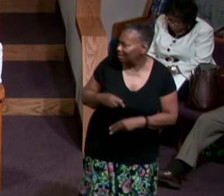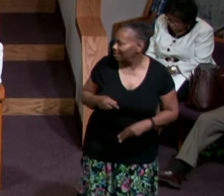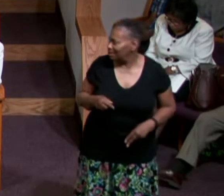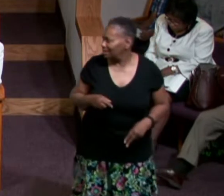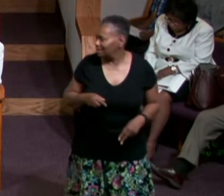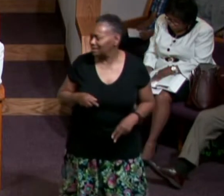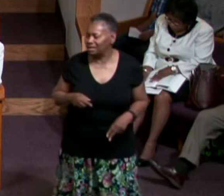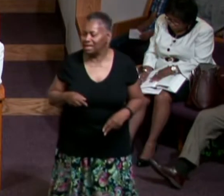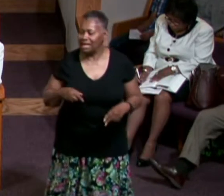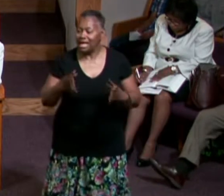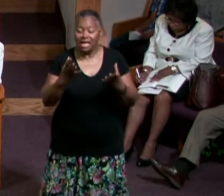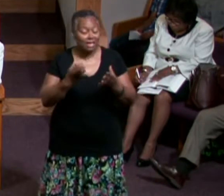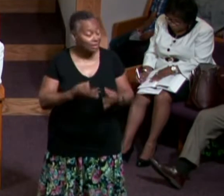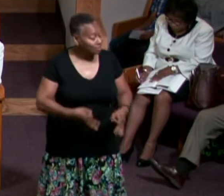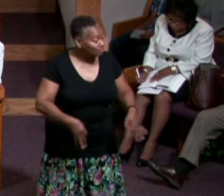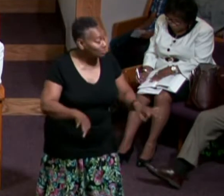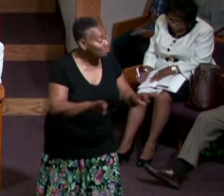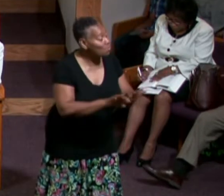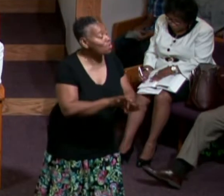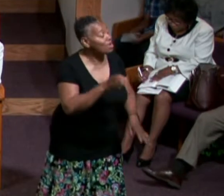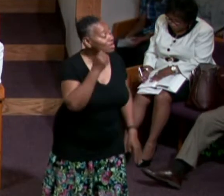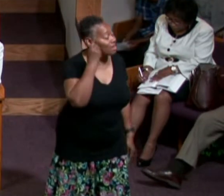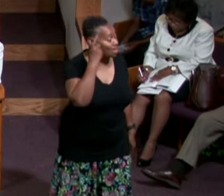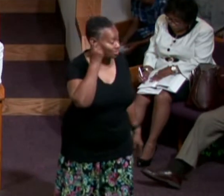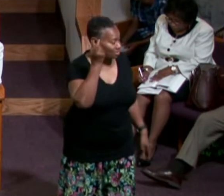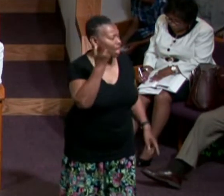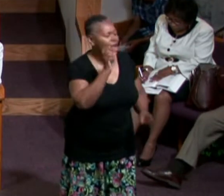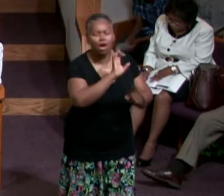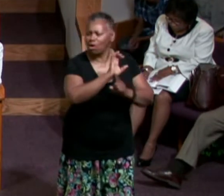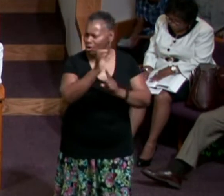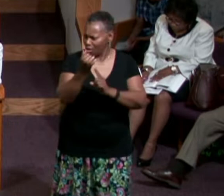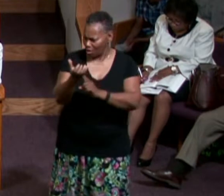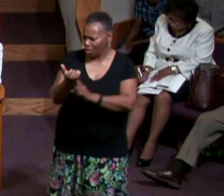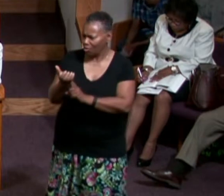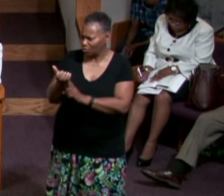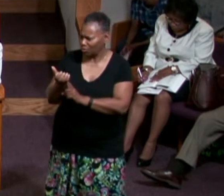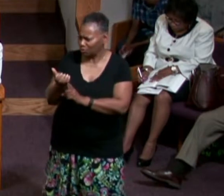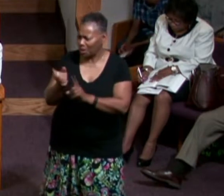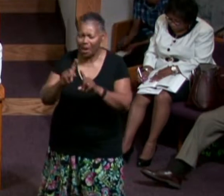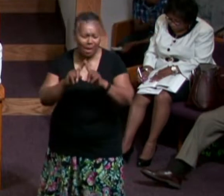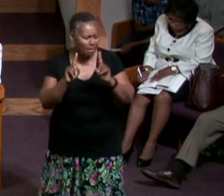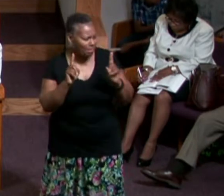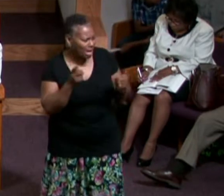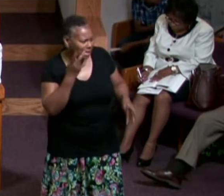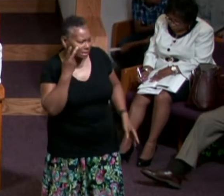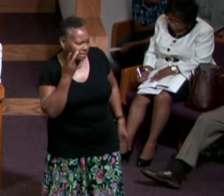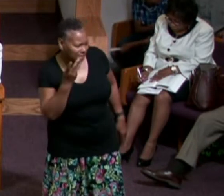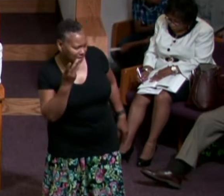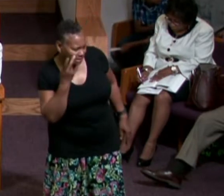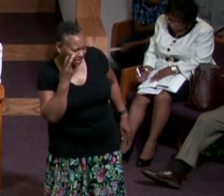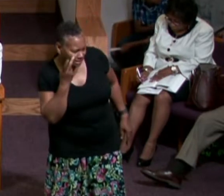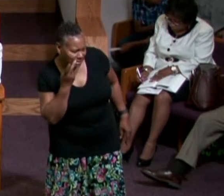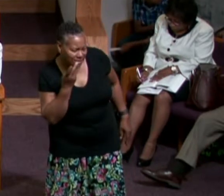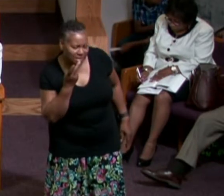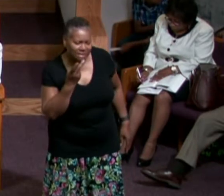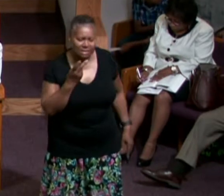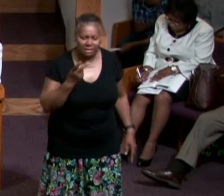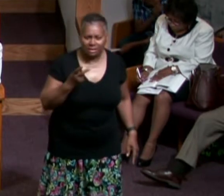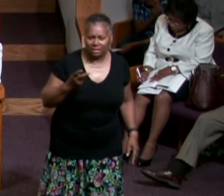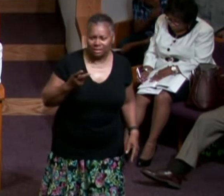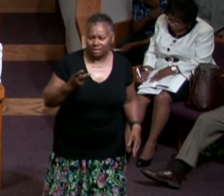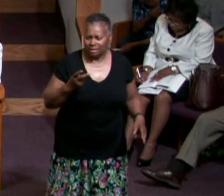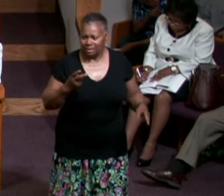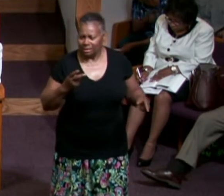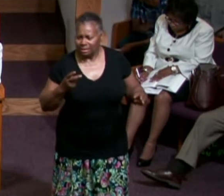because it's important to understand the culture. But to see humanity in all it is, because